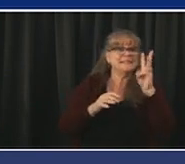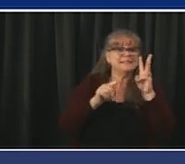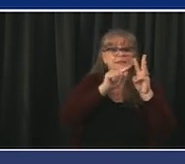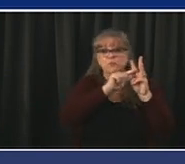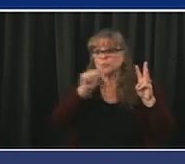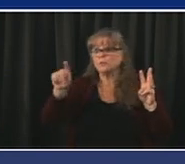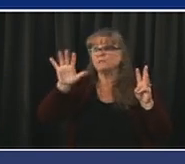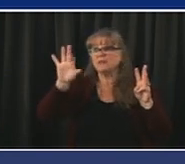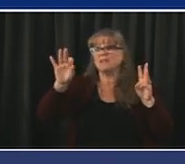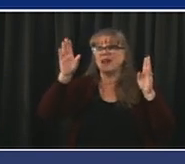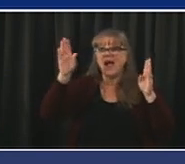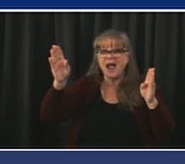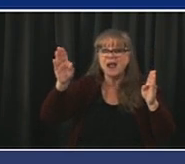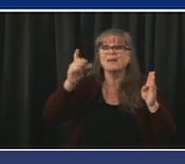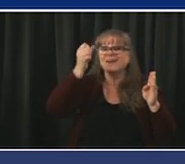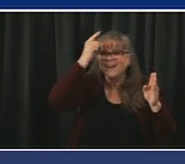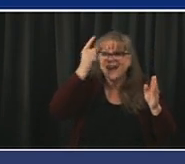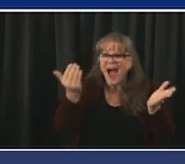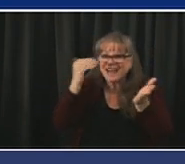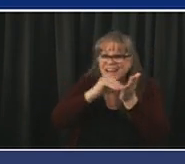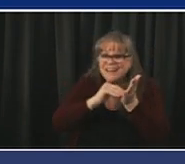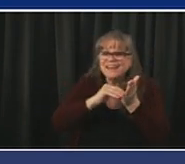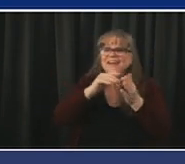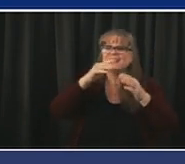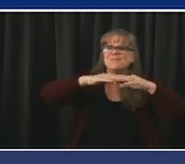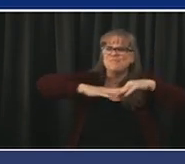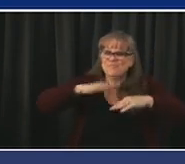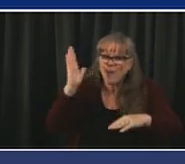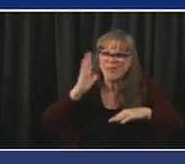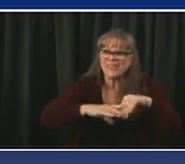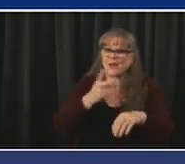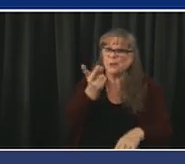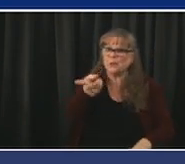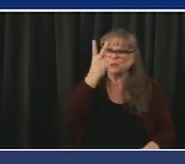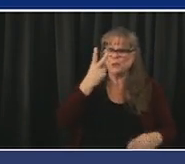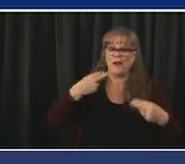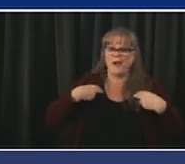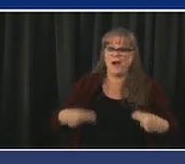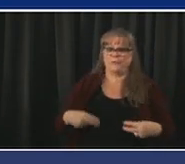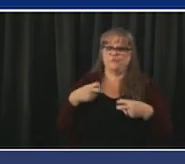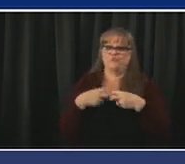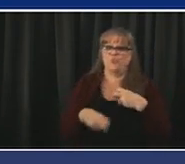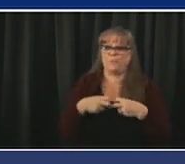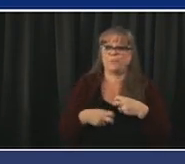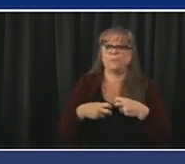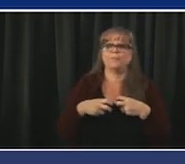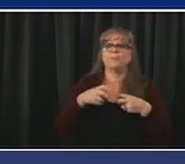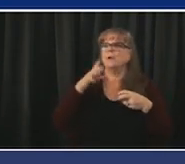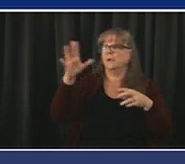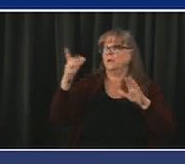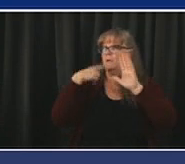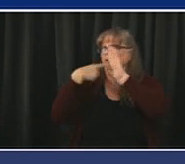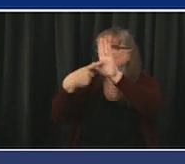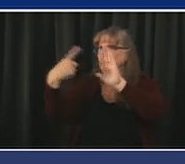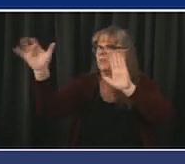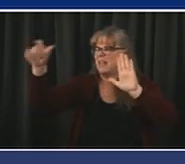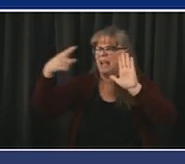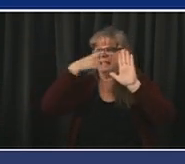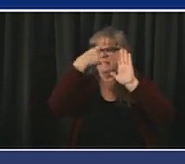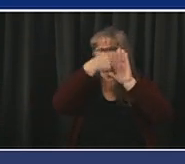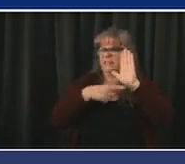conditions. This is a visual of the sample registration form that people will use, and this is